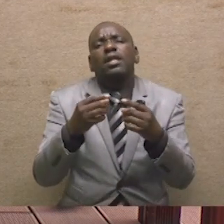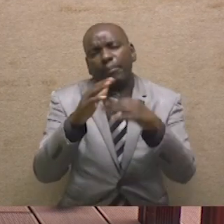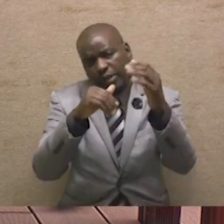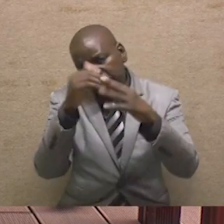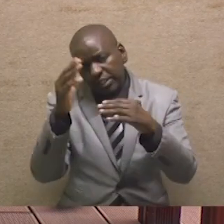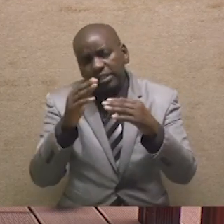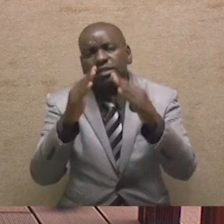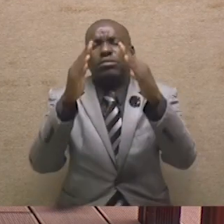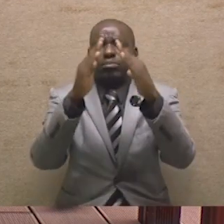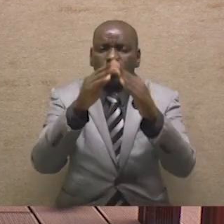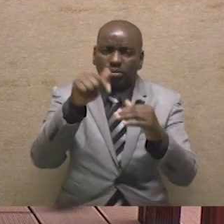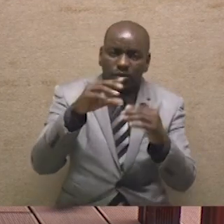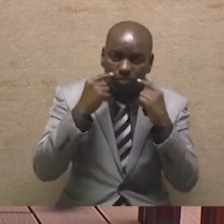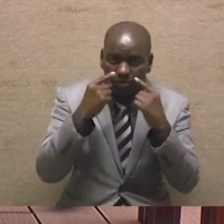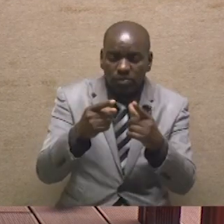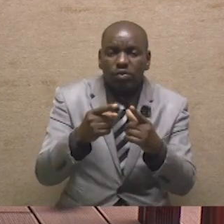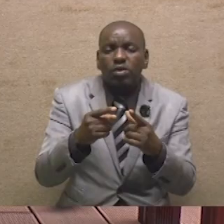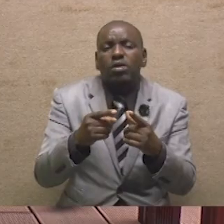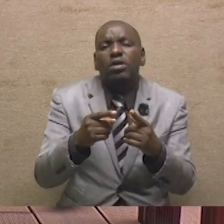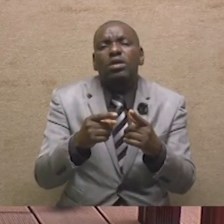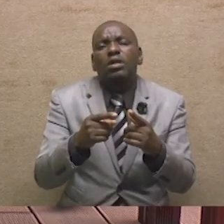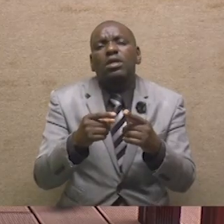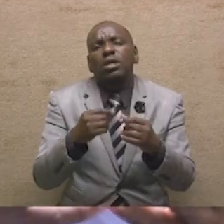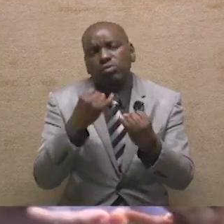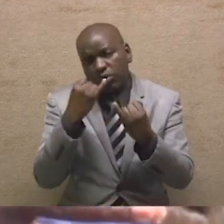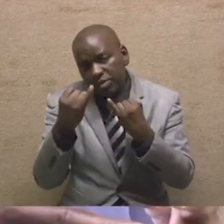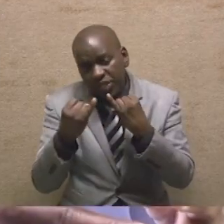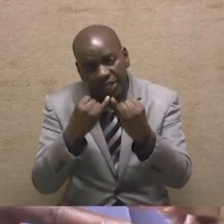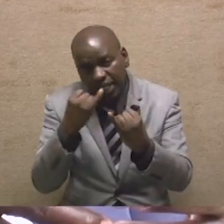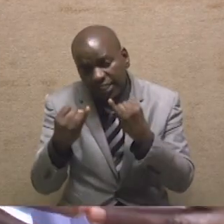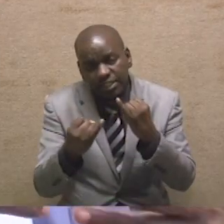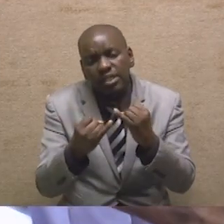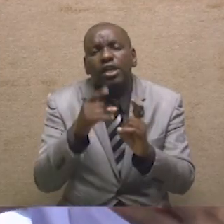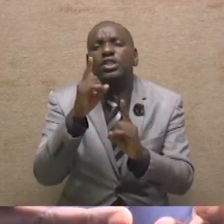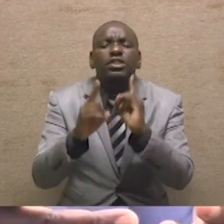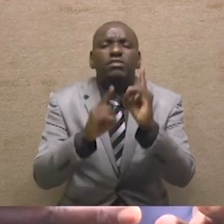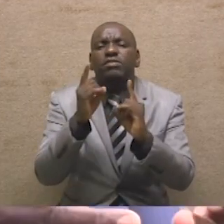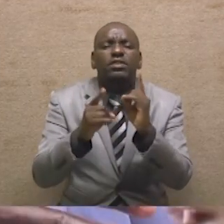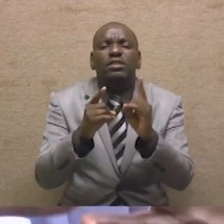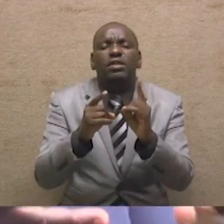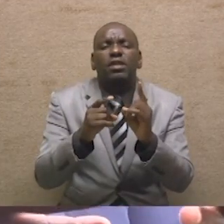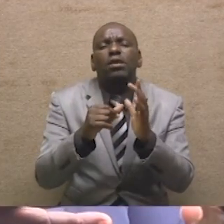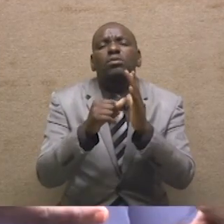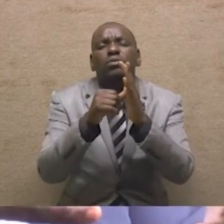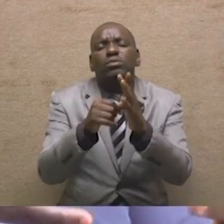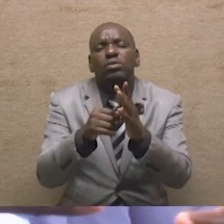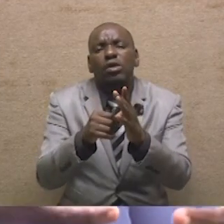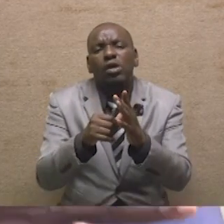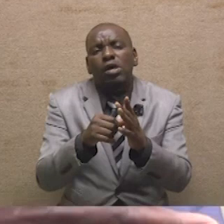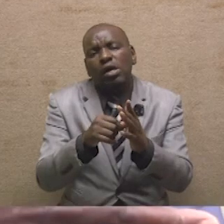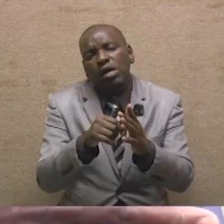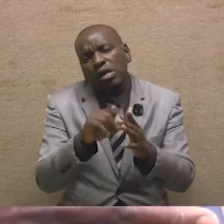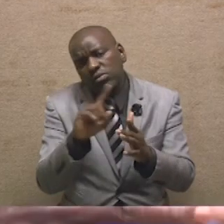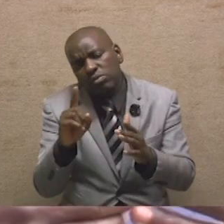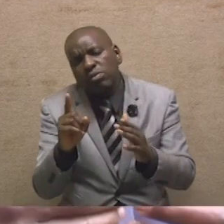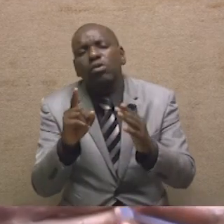registering in looking to communicate a certain authenticity and quality of your